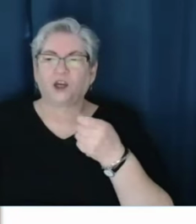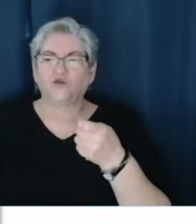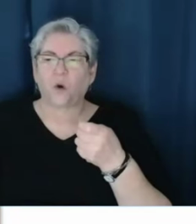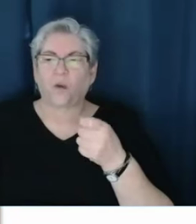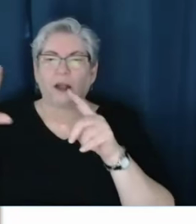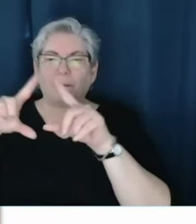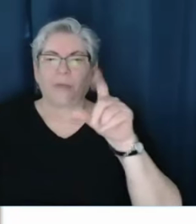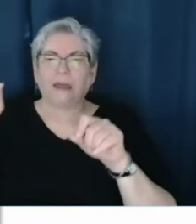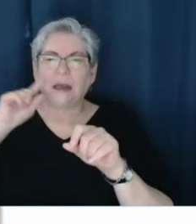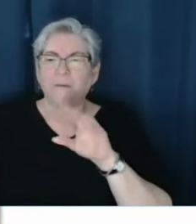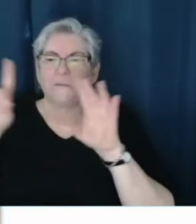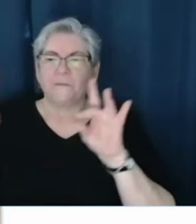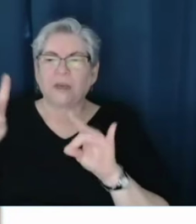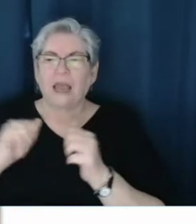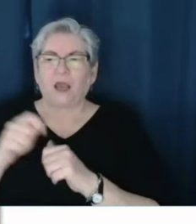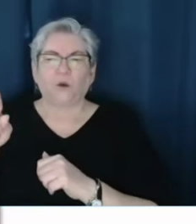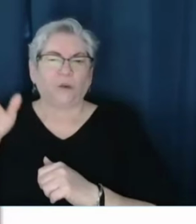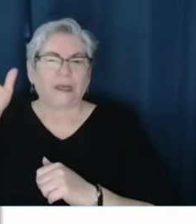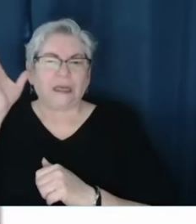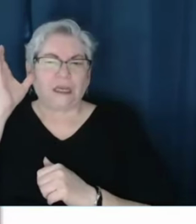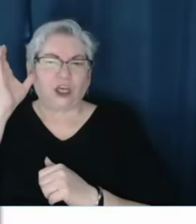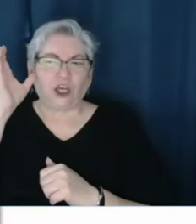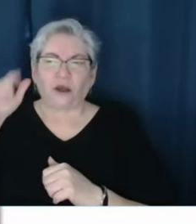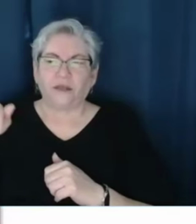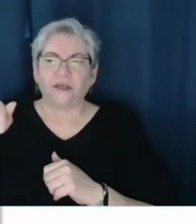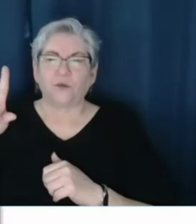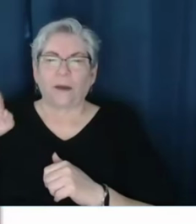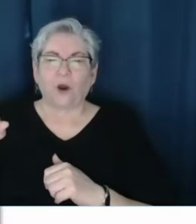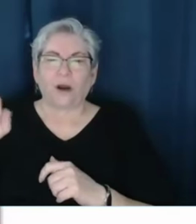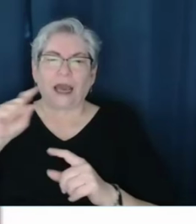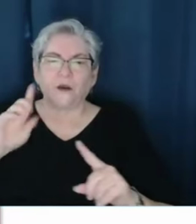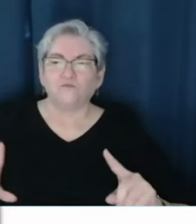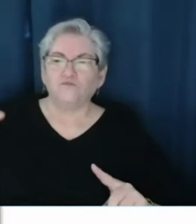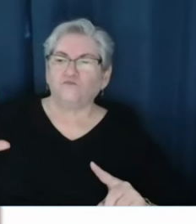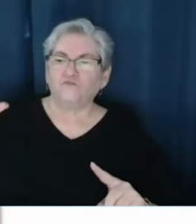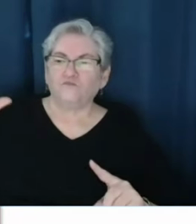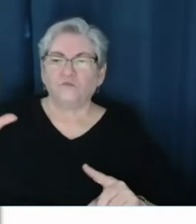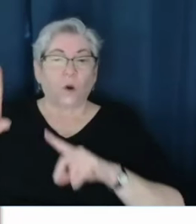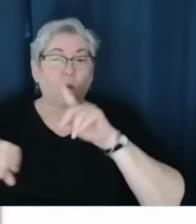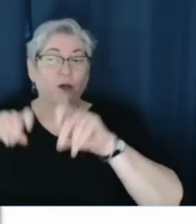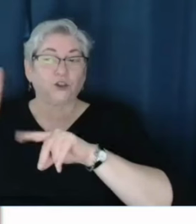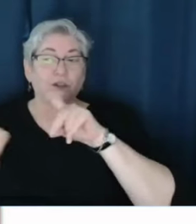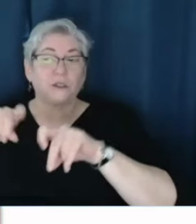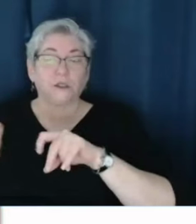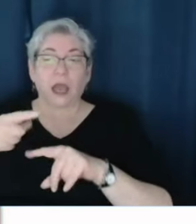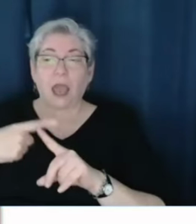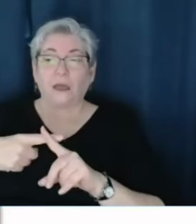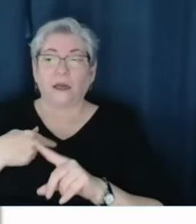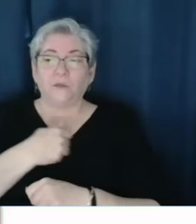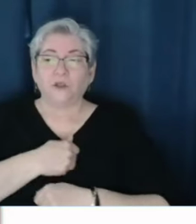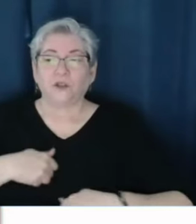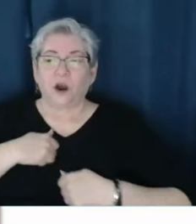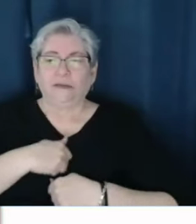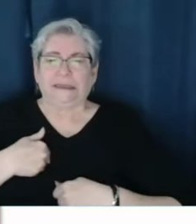can select how you hear the webinar, raise your hand, ask questions, and I'm sorry, I'm having a